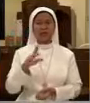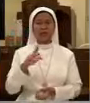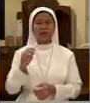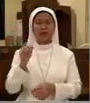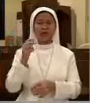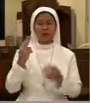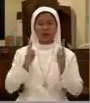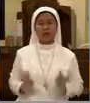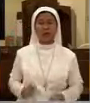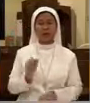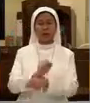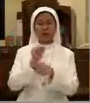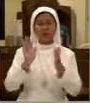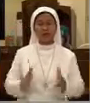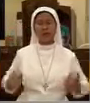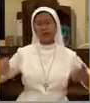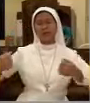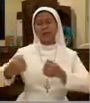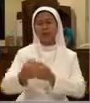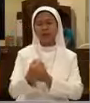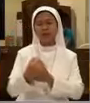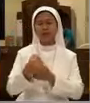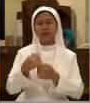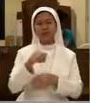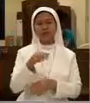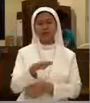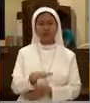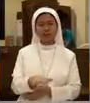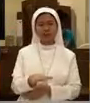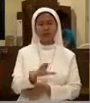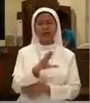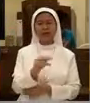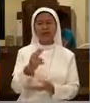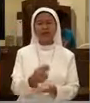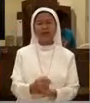own. At tinutulungan niya huminga.